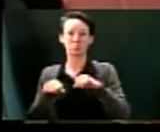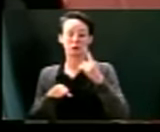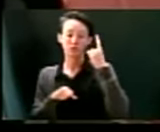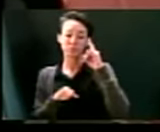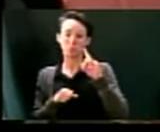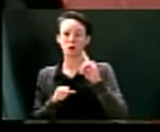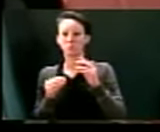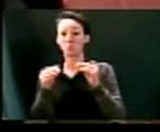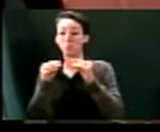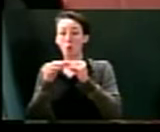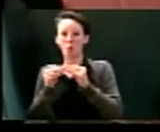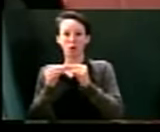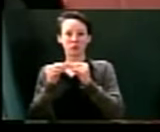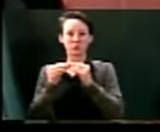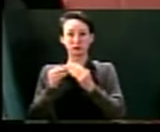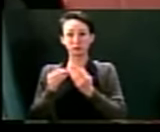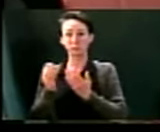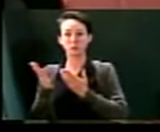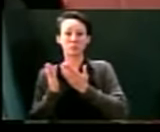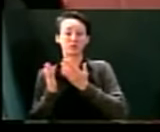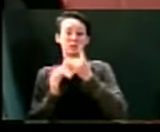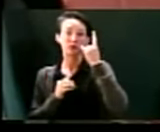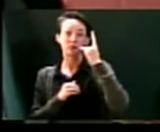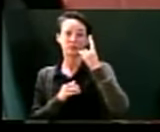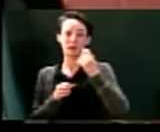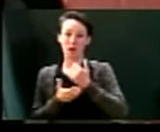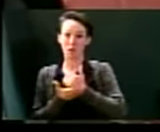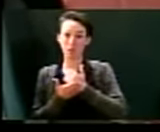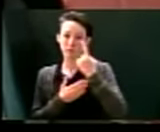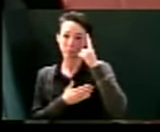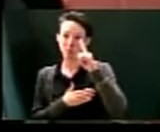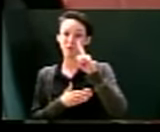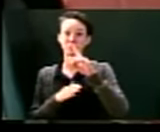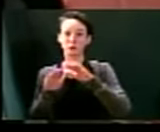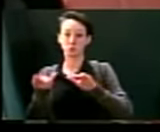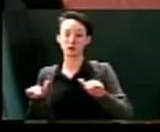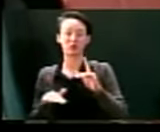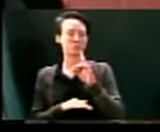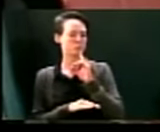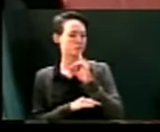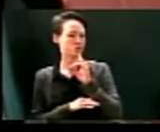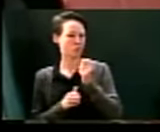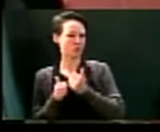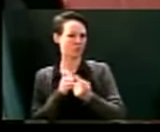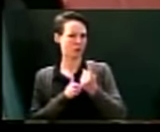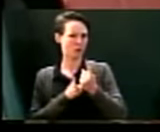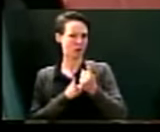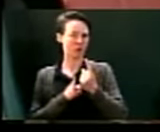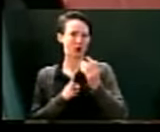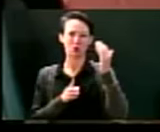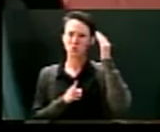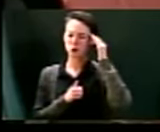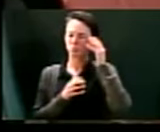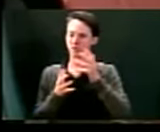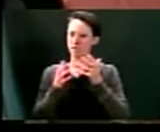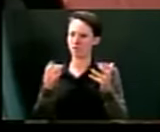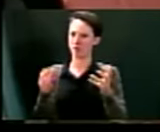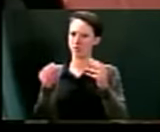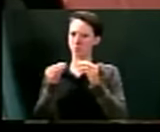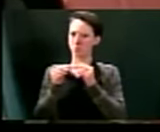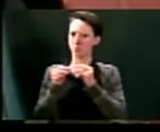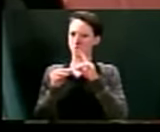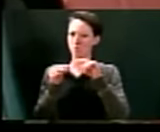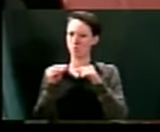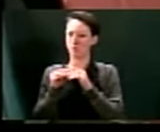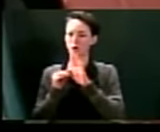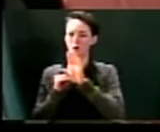the healthy development of children. I'm sure that everyone here already knows much more about Ms. Franklin's accolades